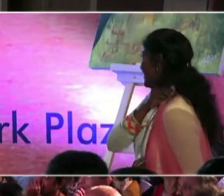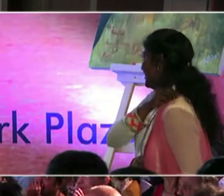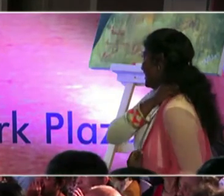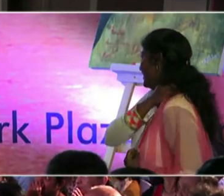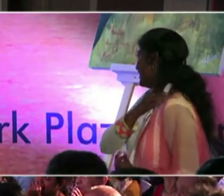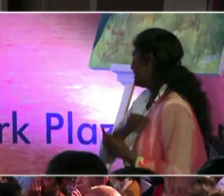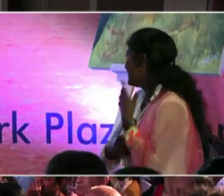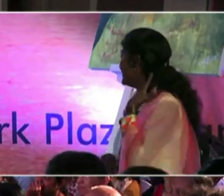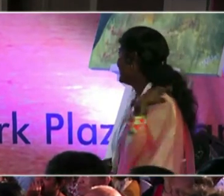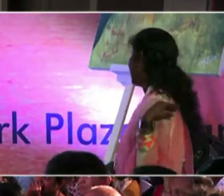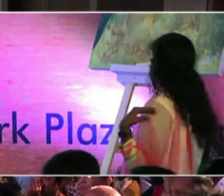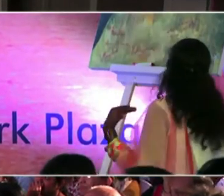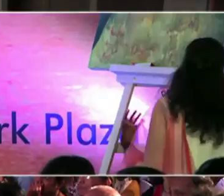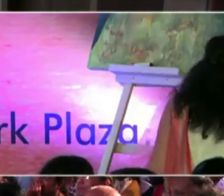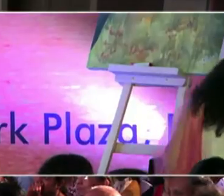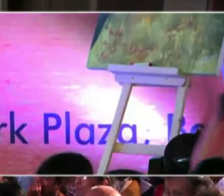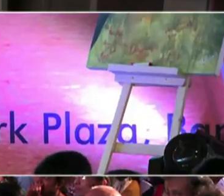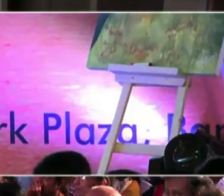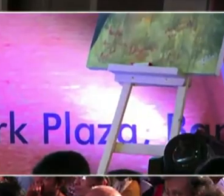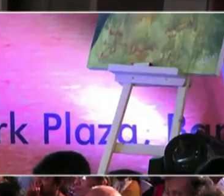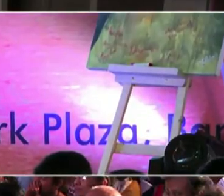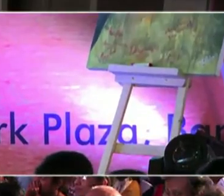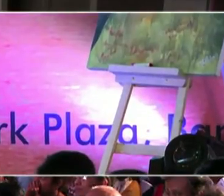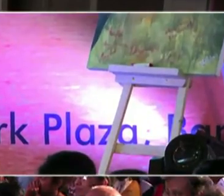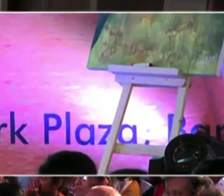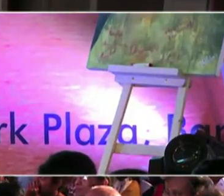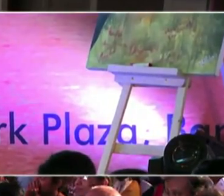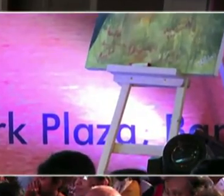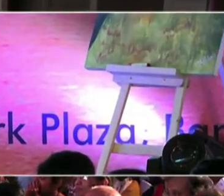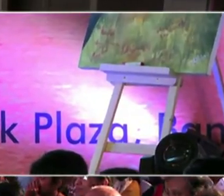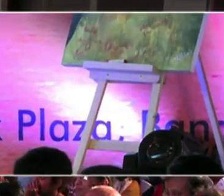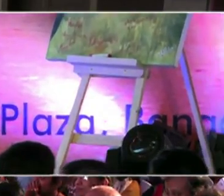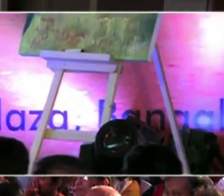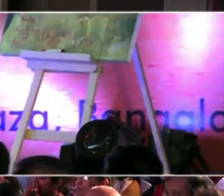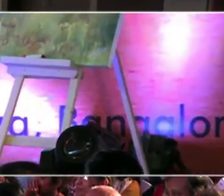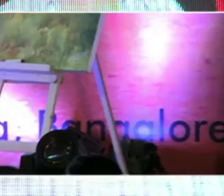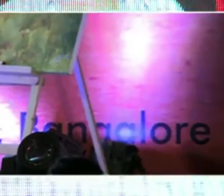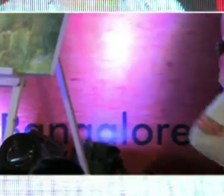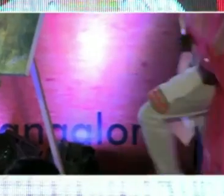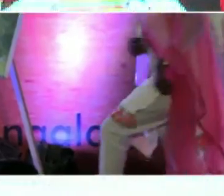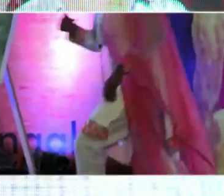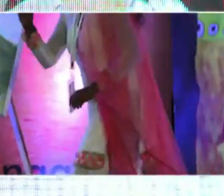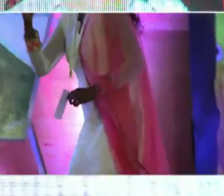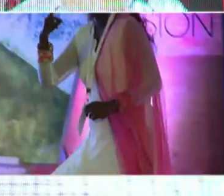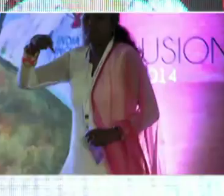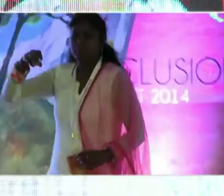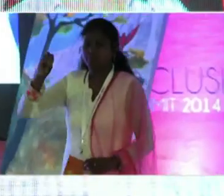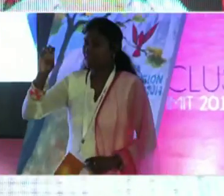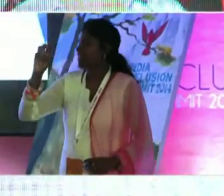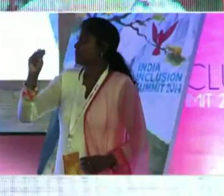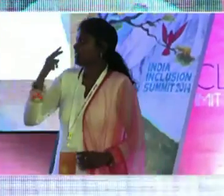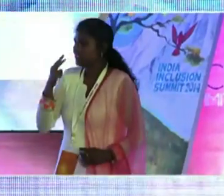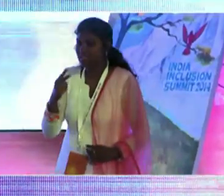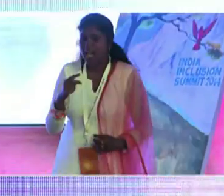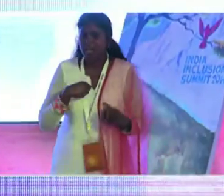Poem written by Ashwin Karthik. I can win. My eyes can't see, but I